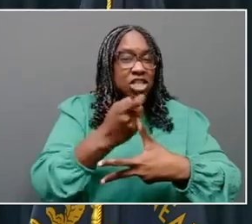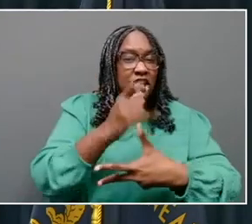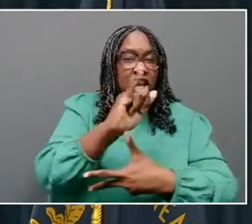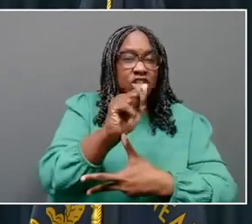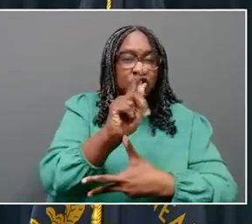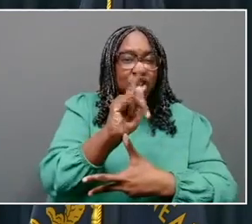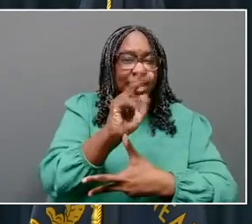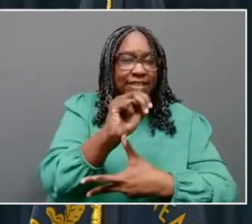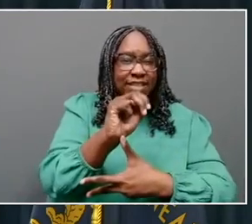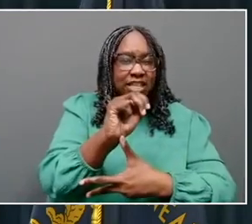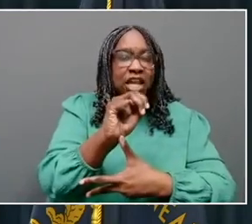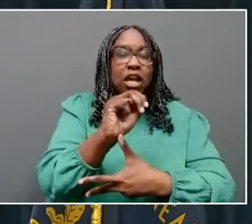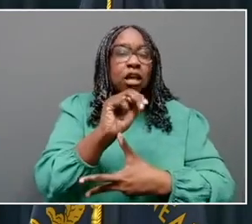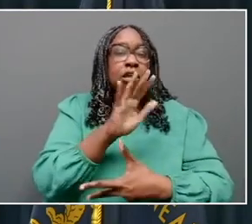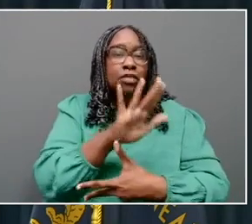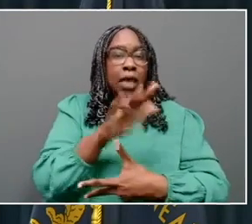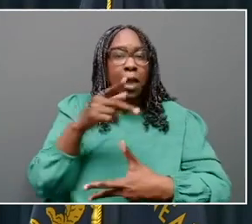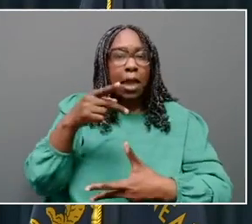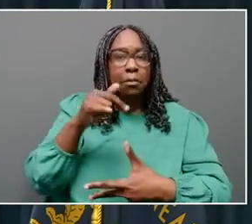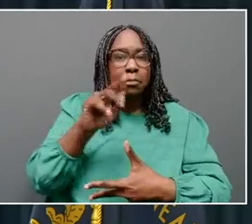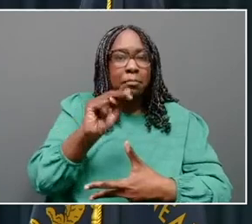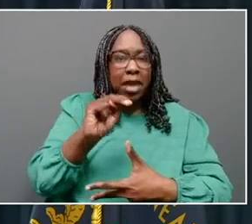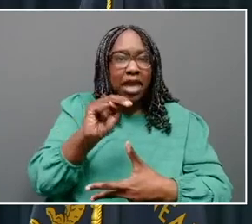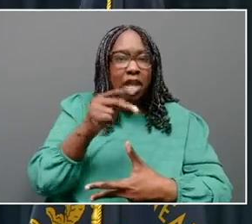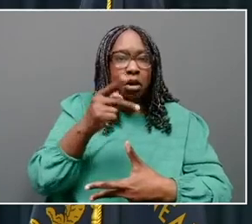the Panbowl Lake Dam.